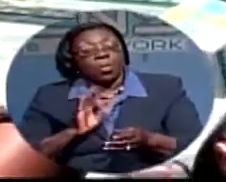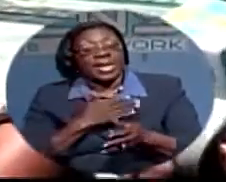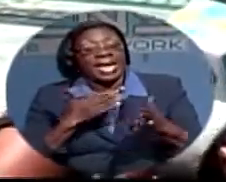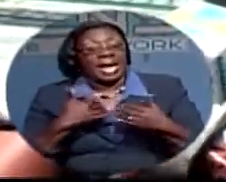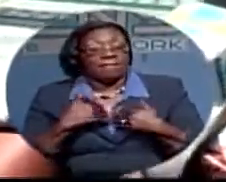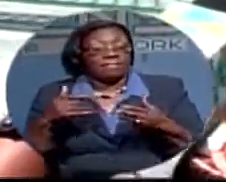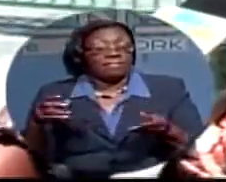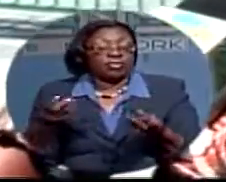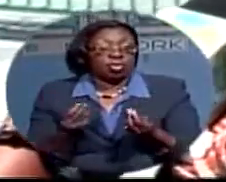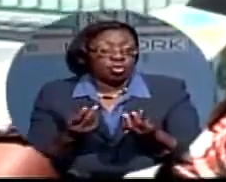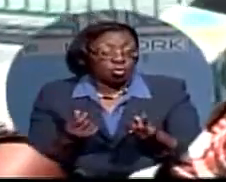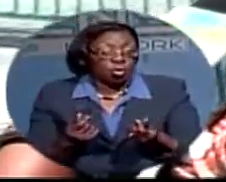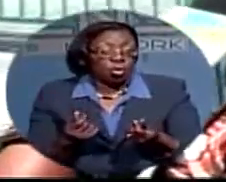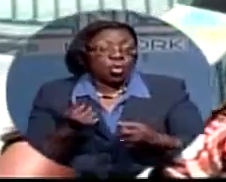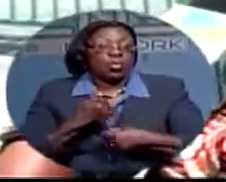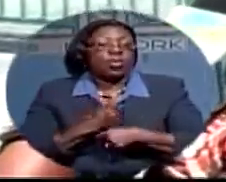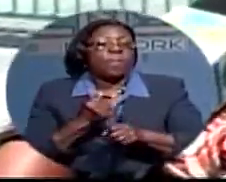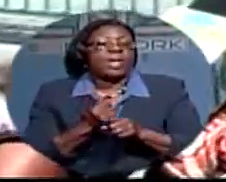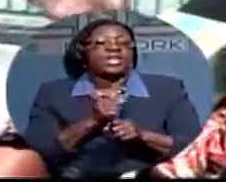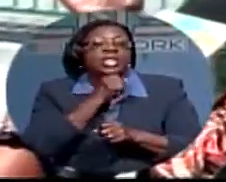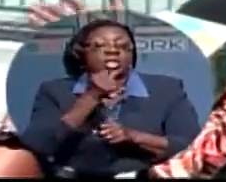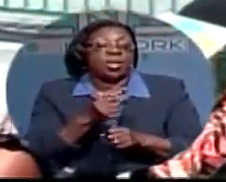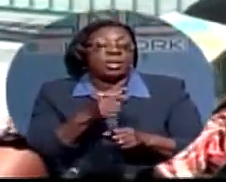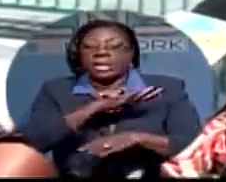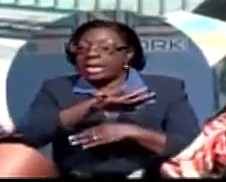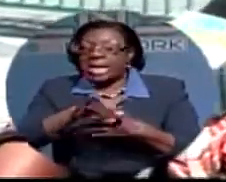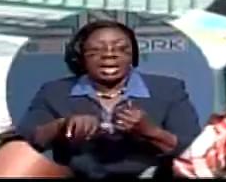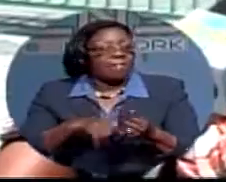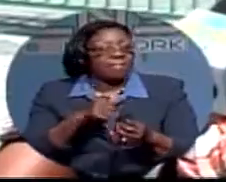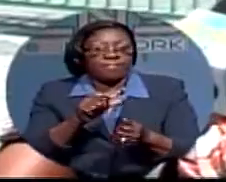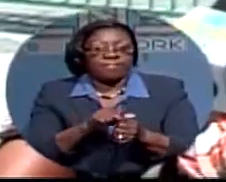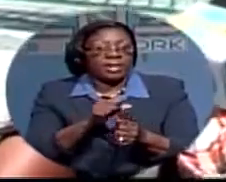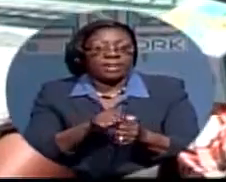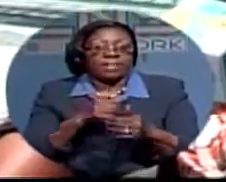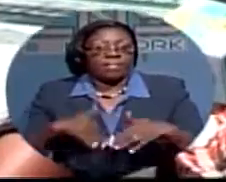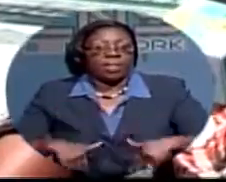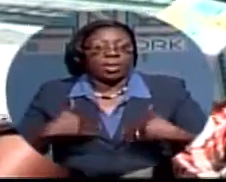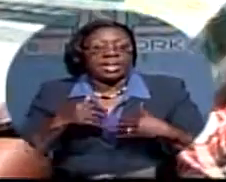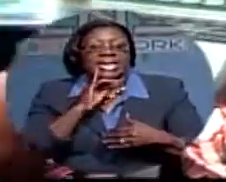ensure the safety of all of those 1,000 plus persons on this campus.